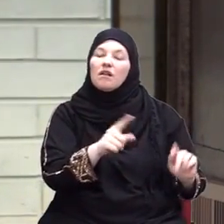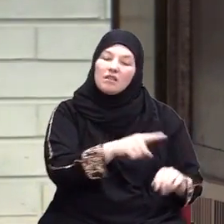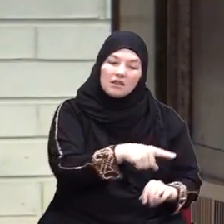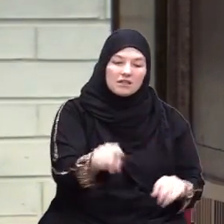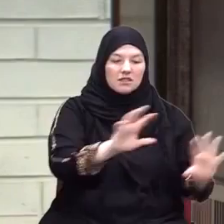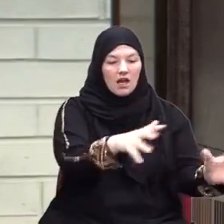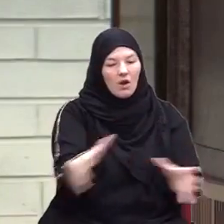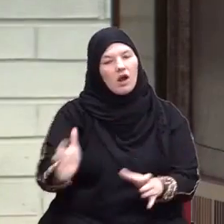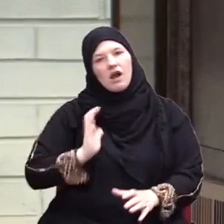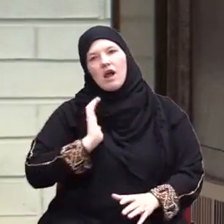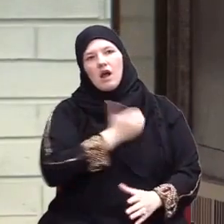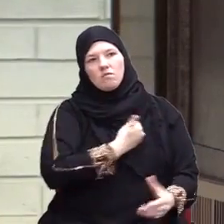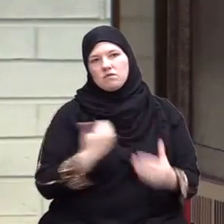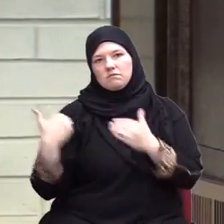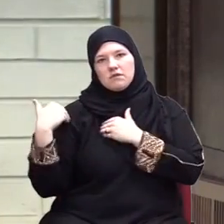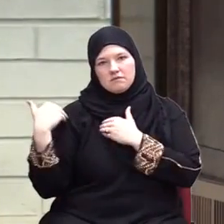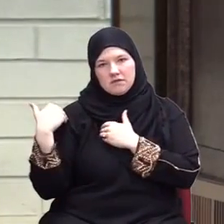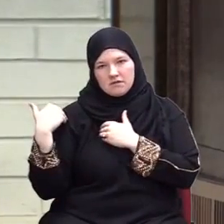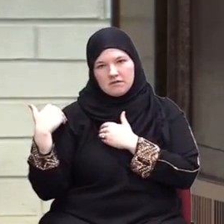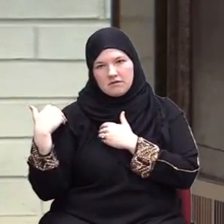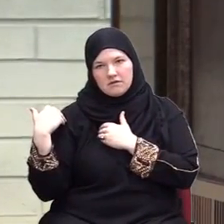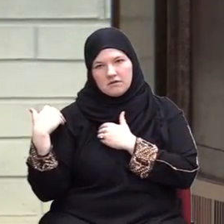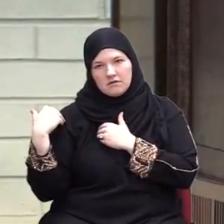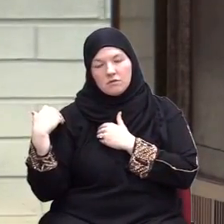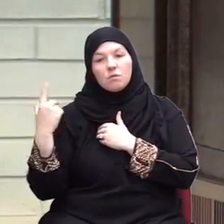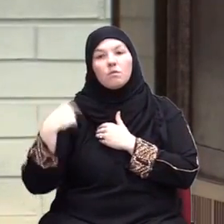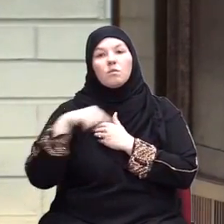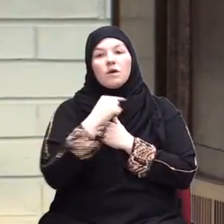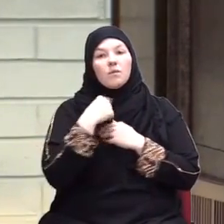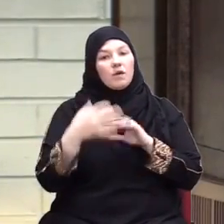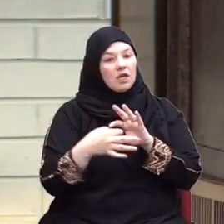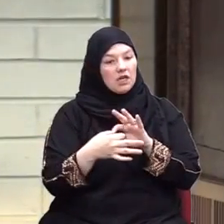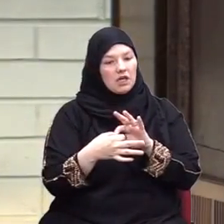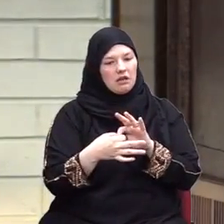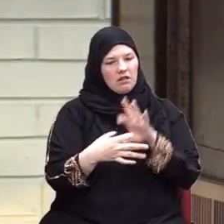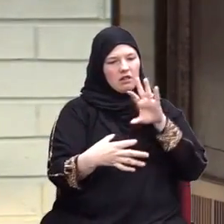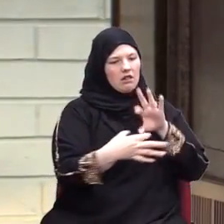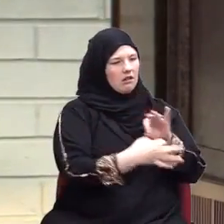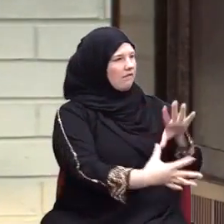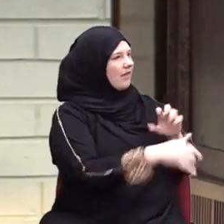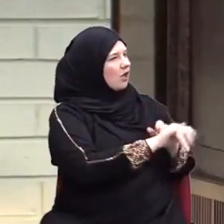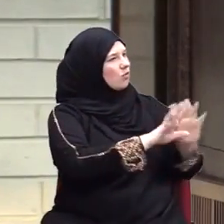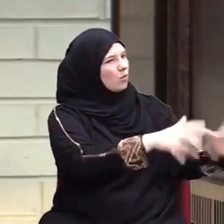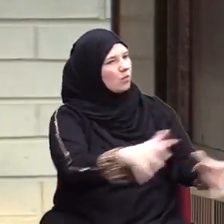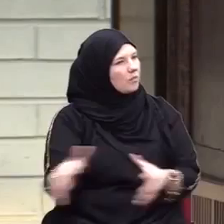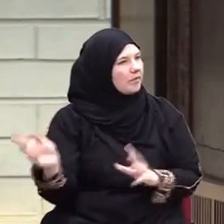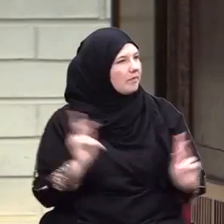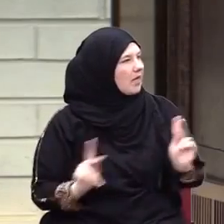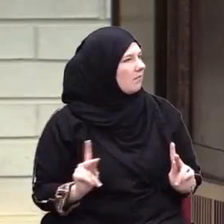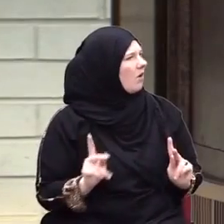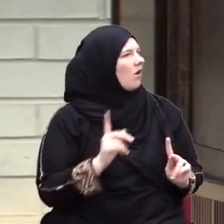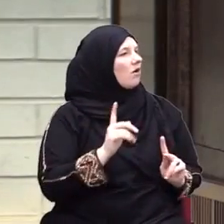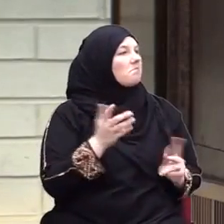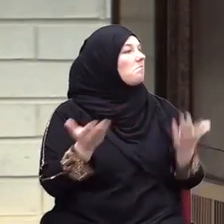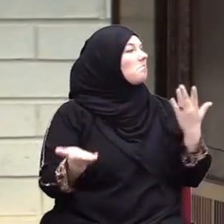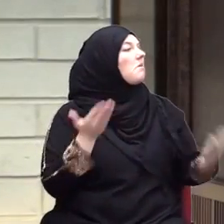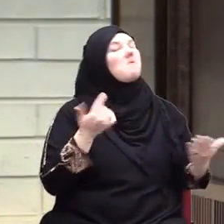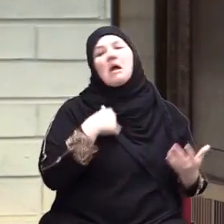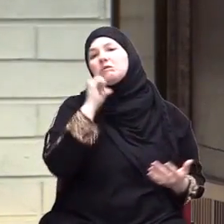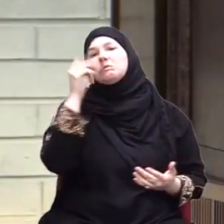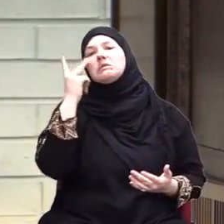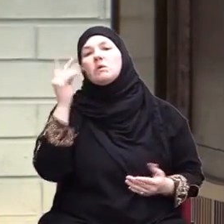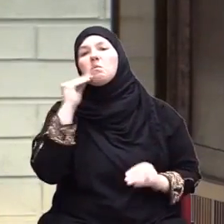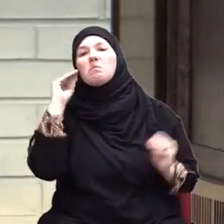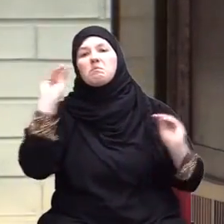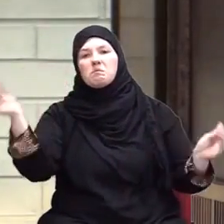are our responsibility. When we disconnect them, when we don't seek them out to